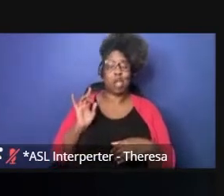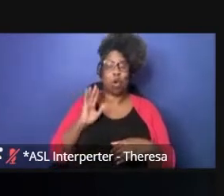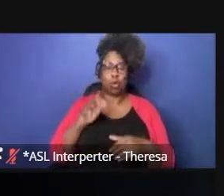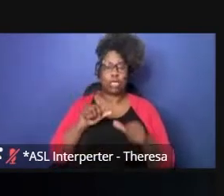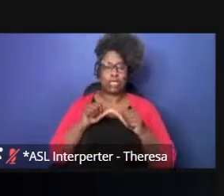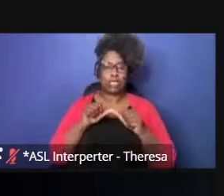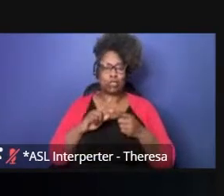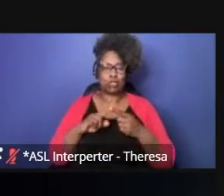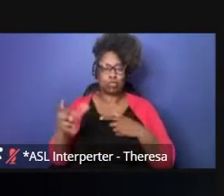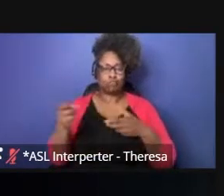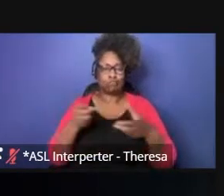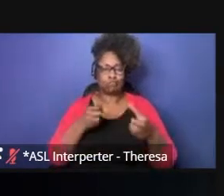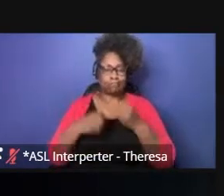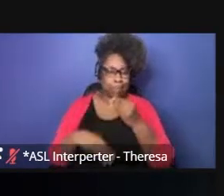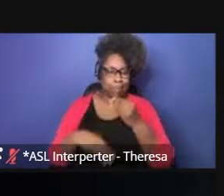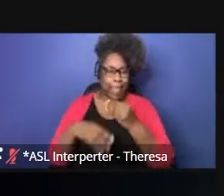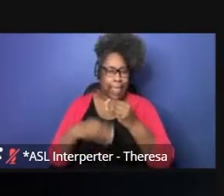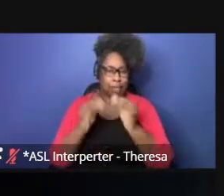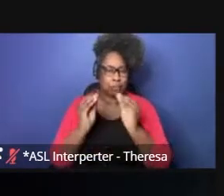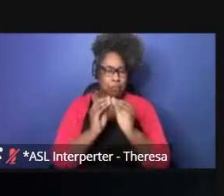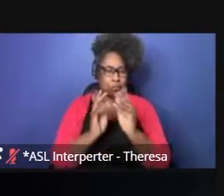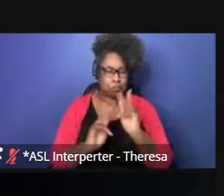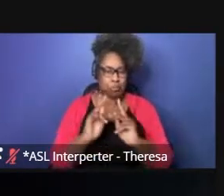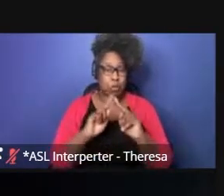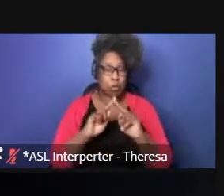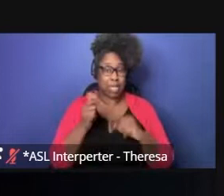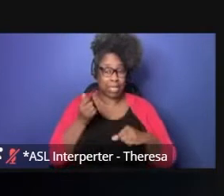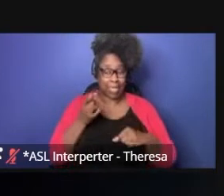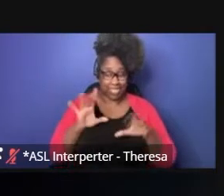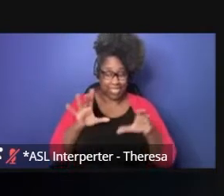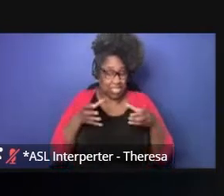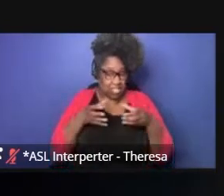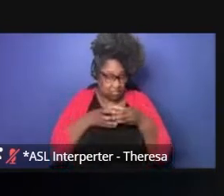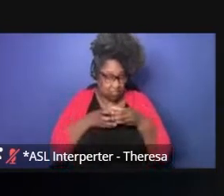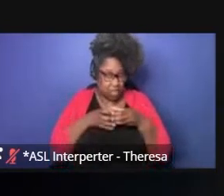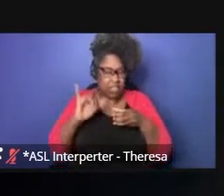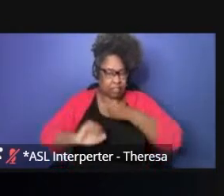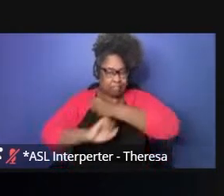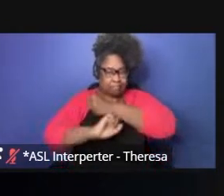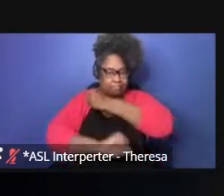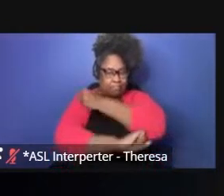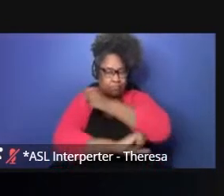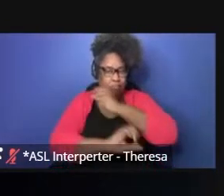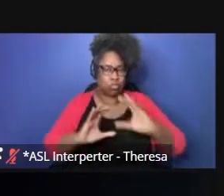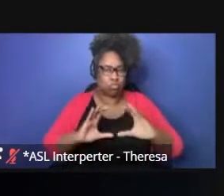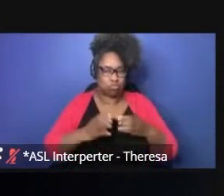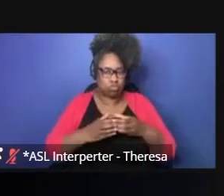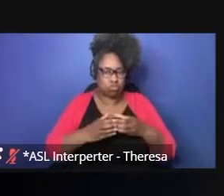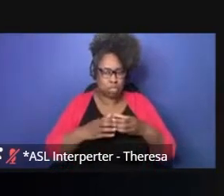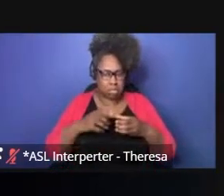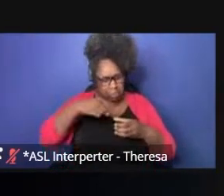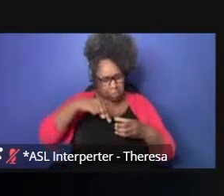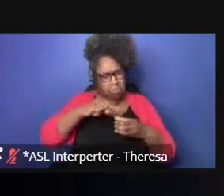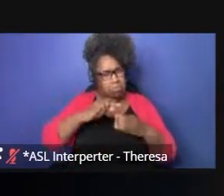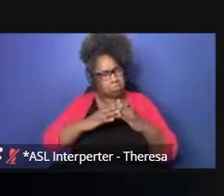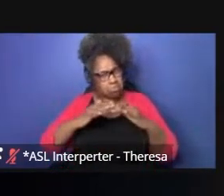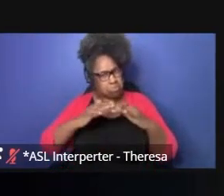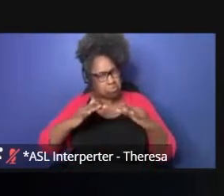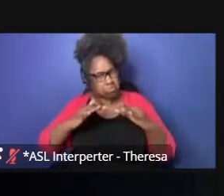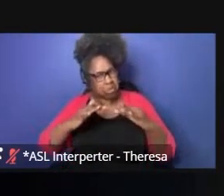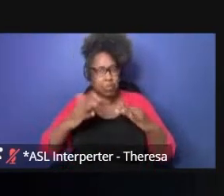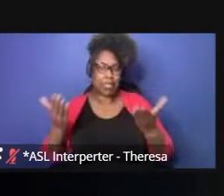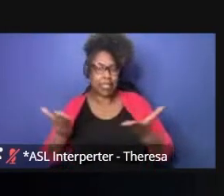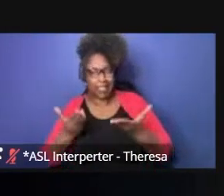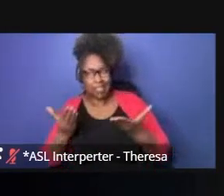group. They are fairly diverse for our, what I would say, neck of the woods.